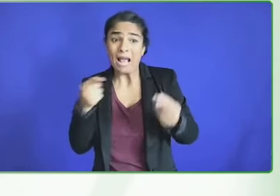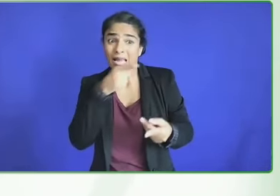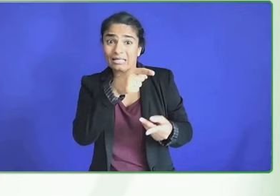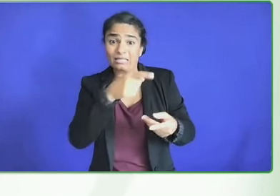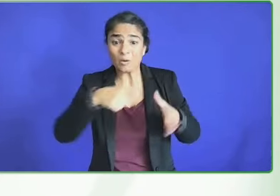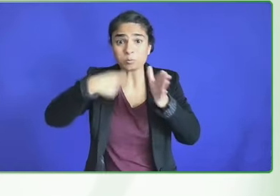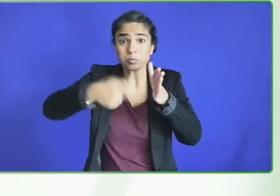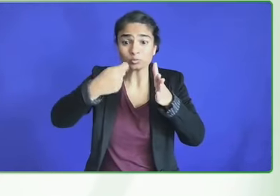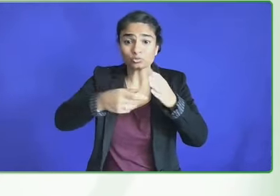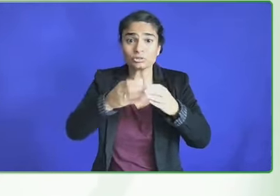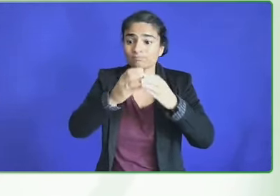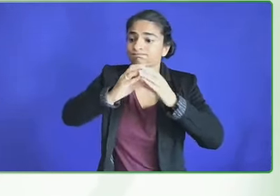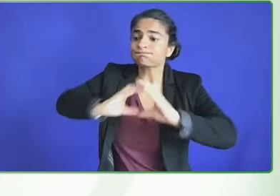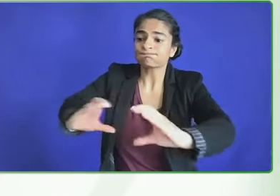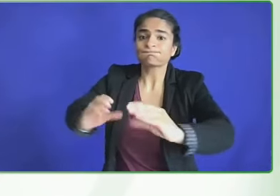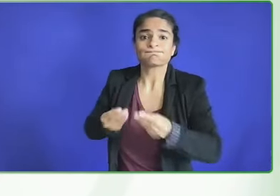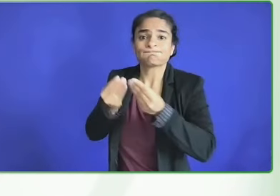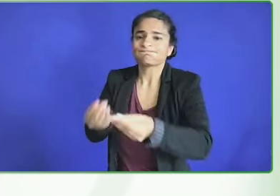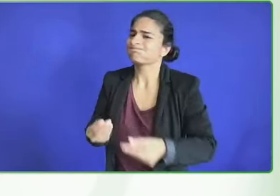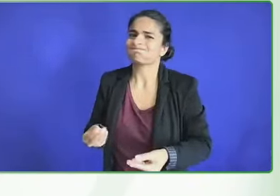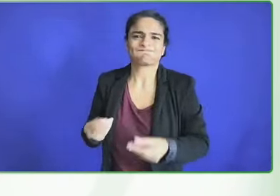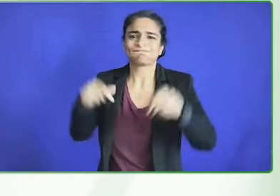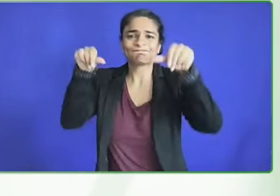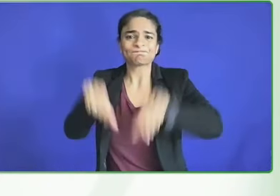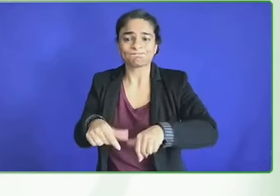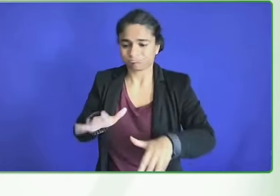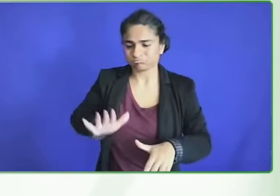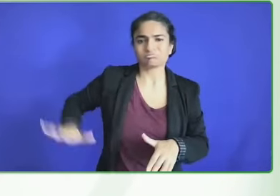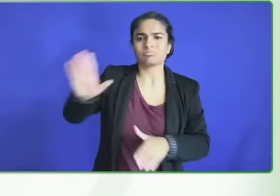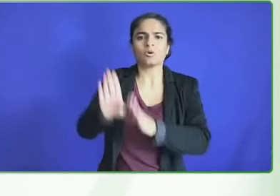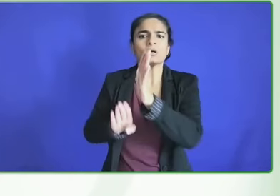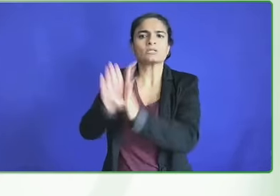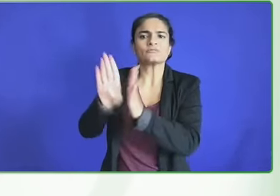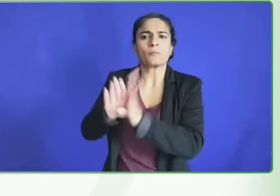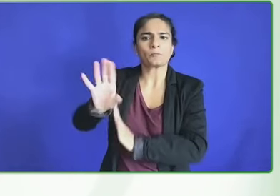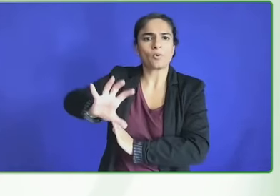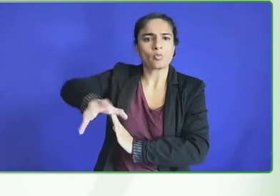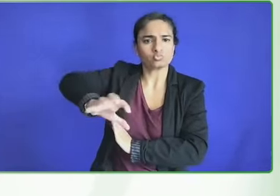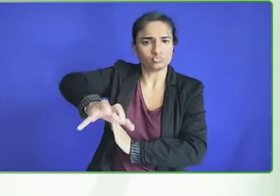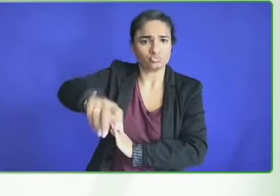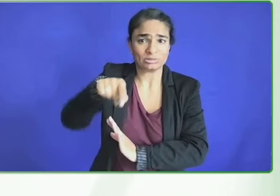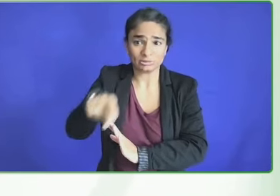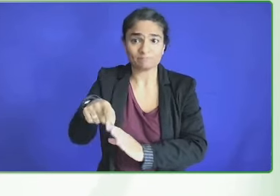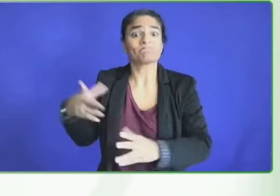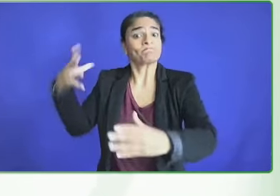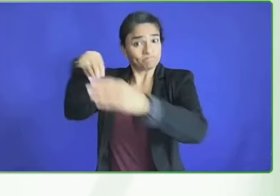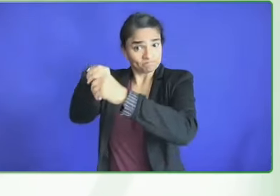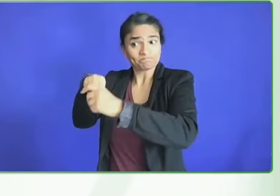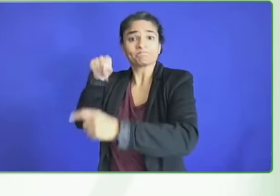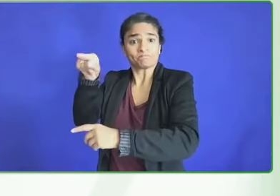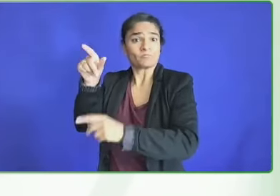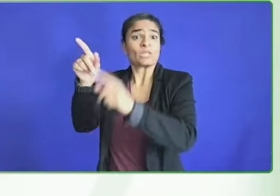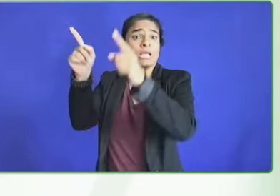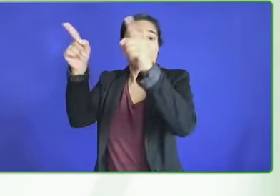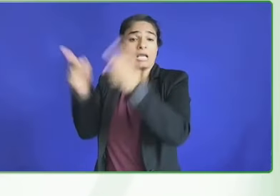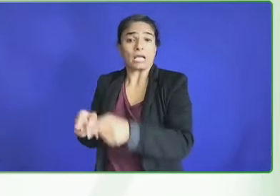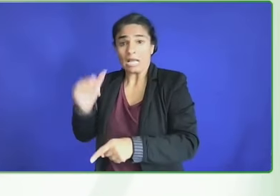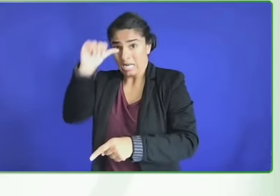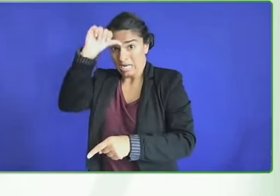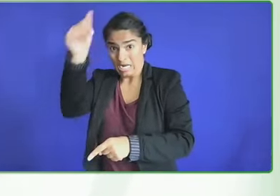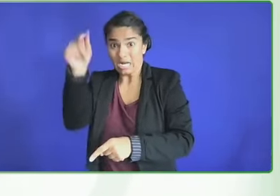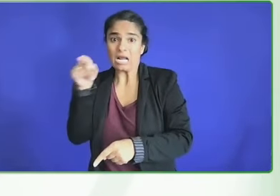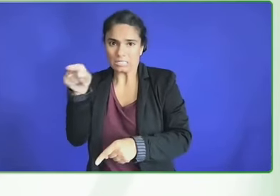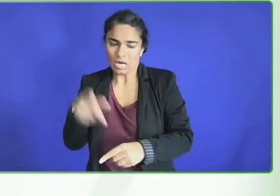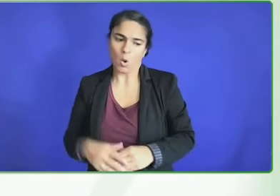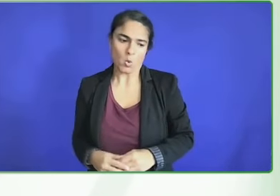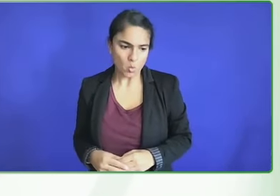and all. Of course, thank you so much for giving me these opportunities. We'll see that how you, Zero Project, can also collaborate